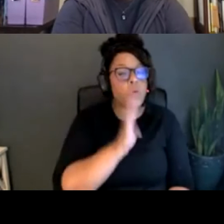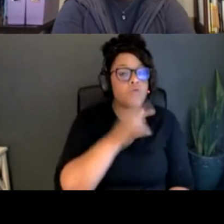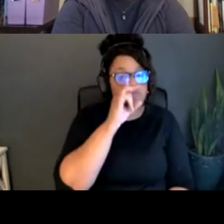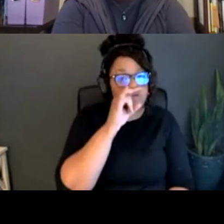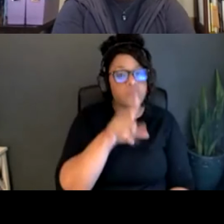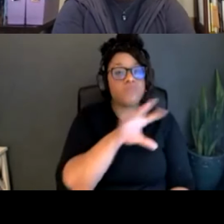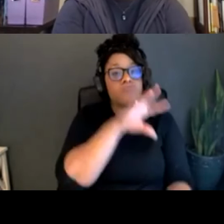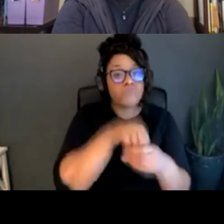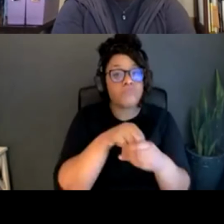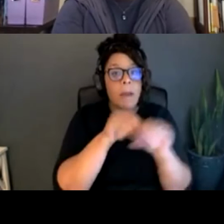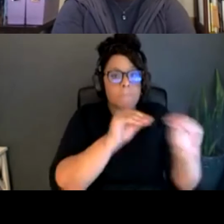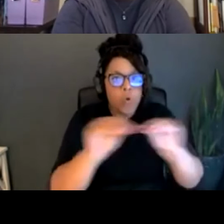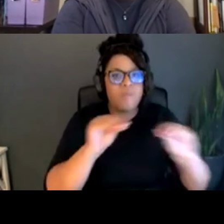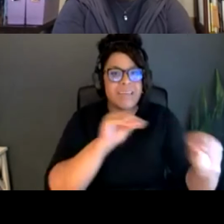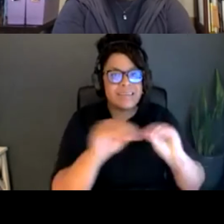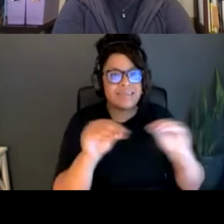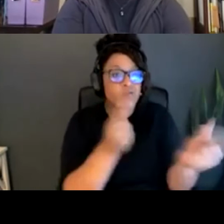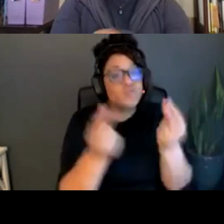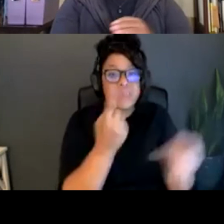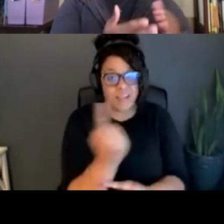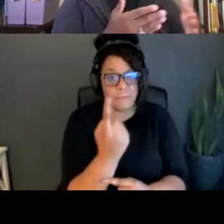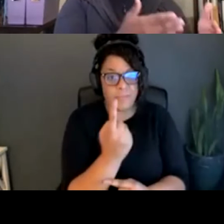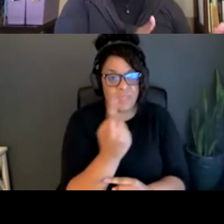in motion, there is